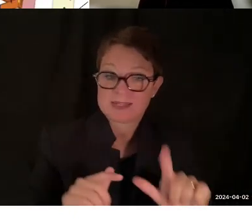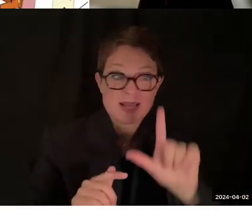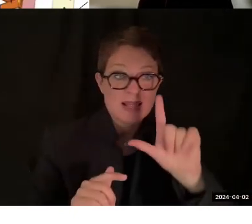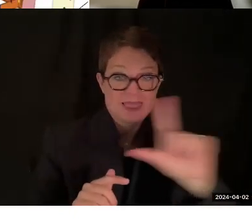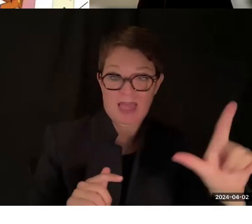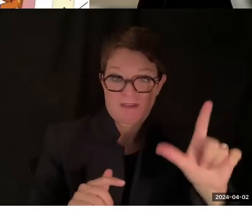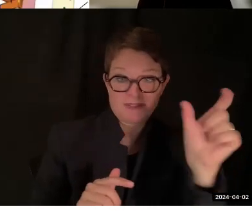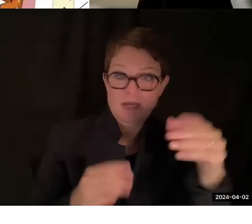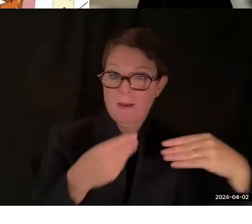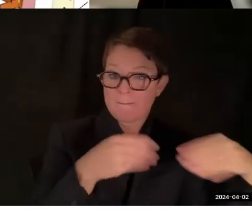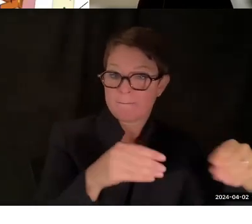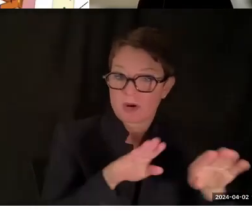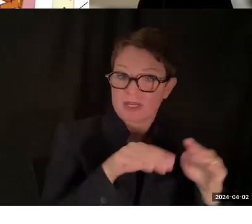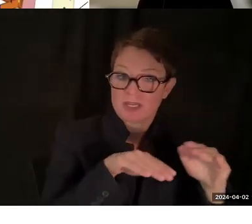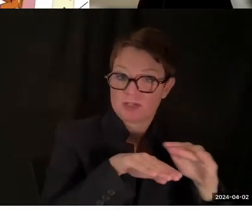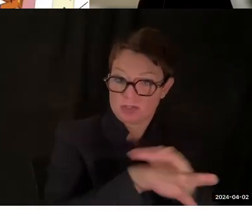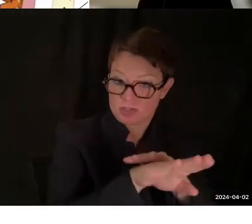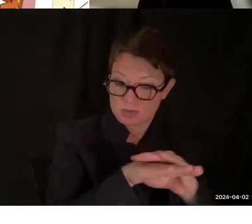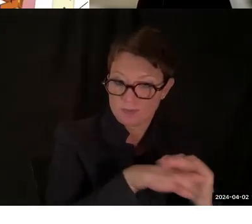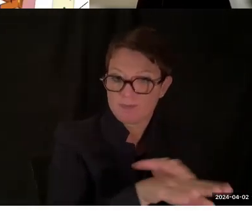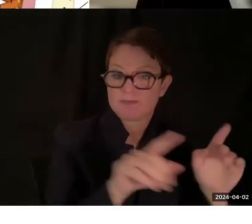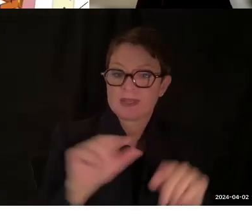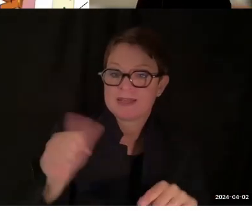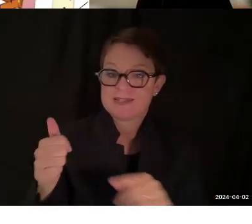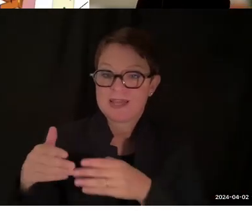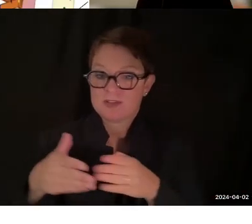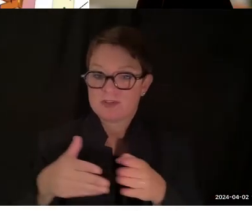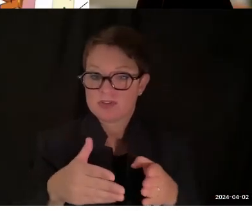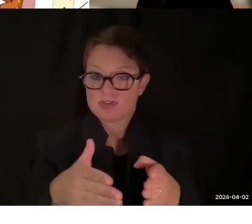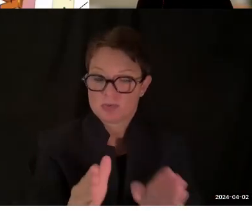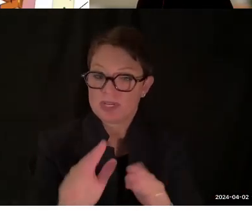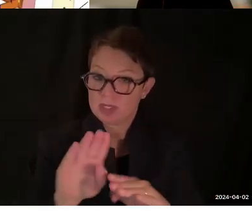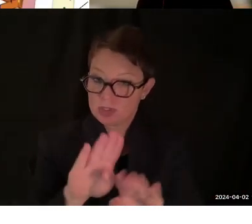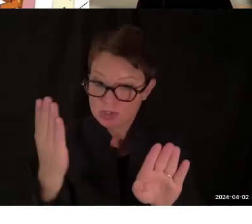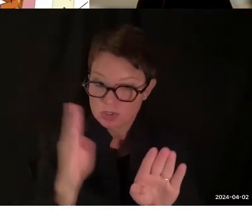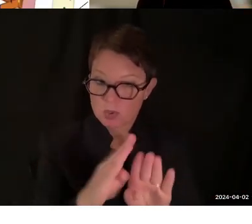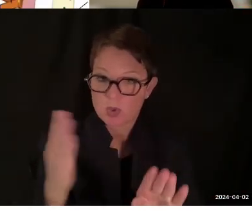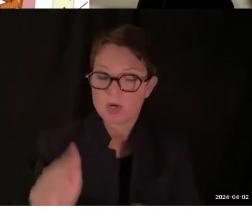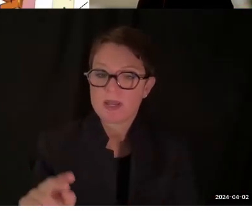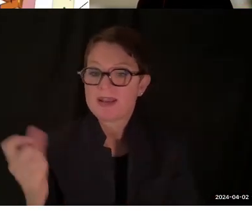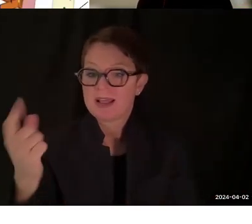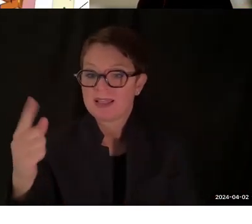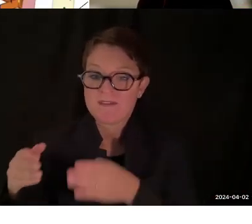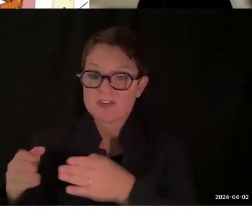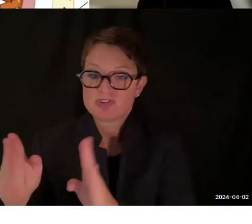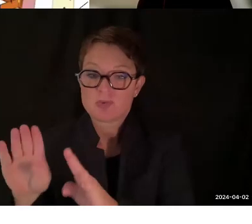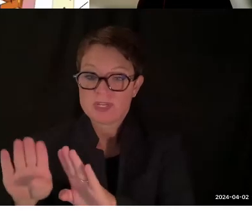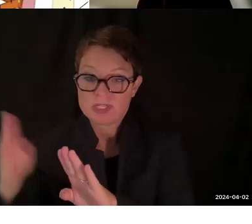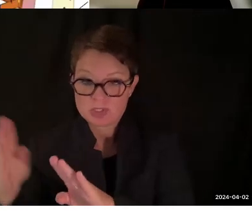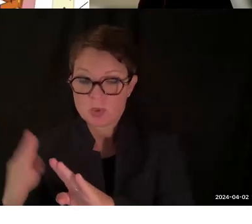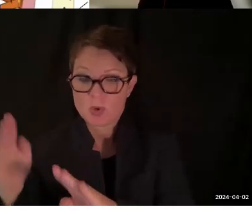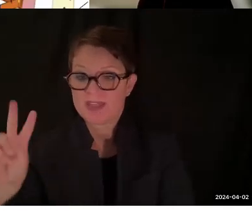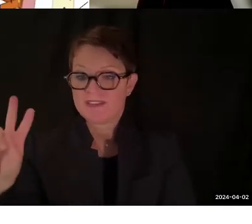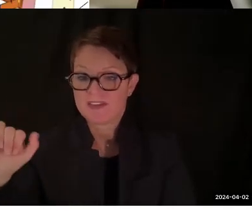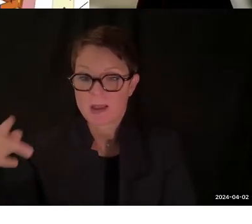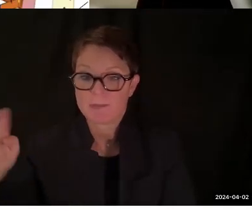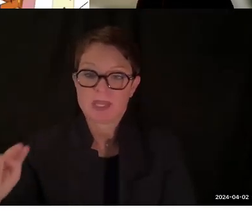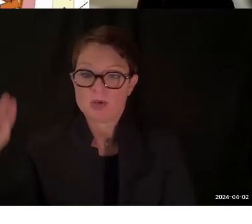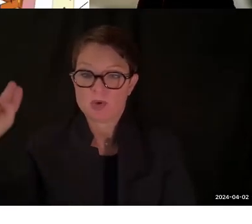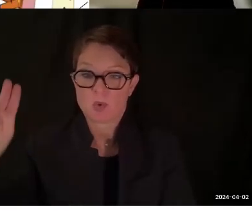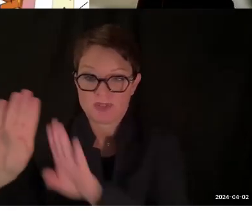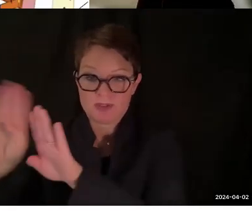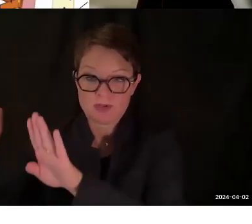there's the Market Street door, the 10th Street door, and then the 11th Street door and the VIP North